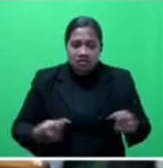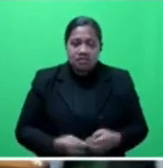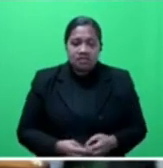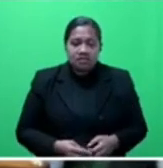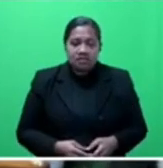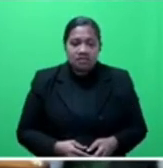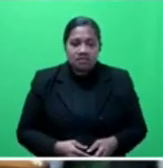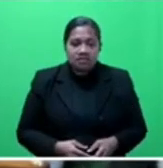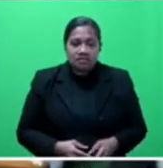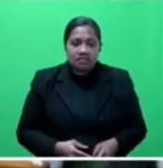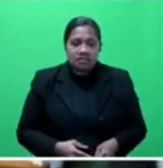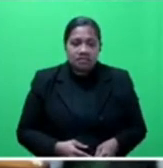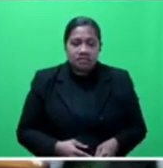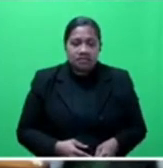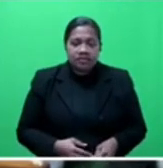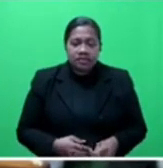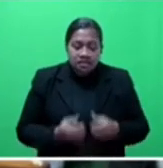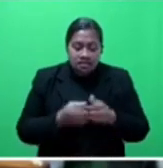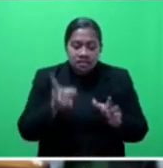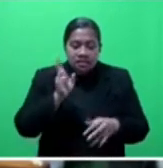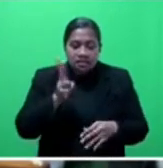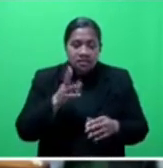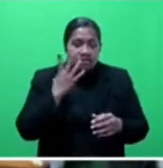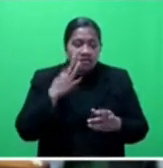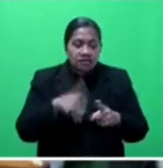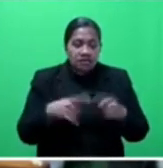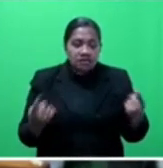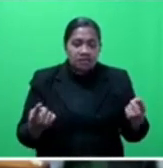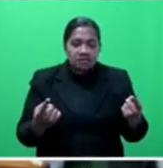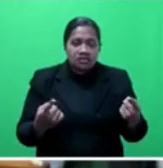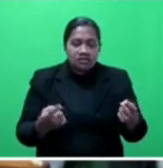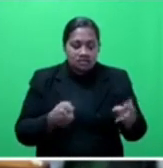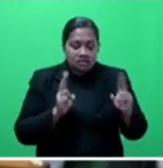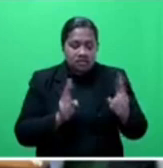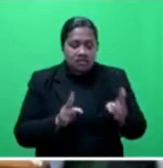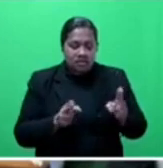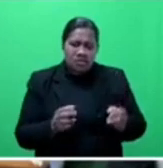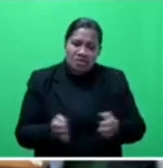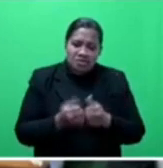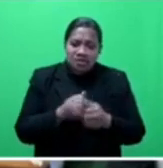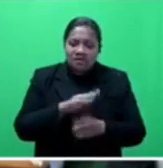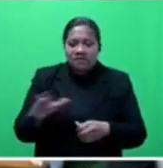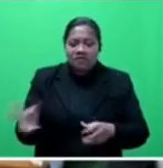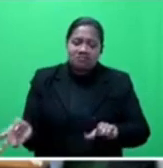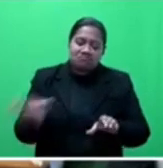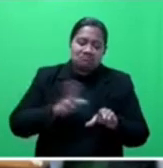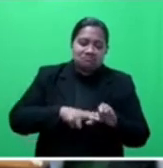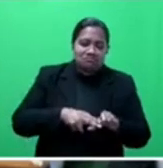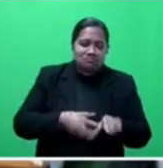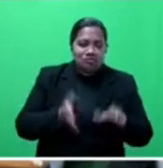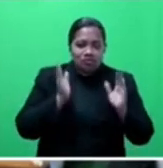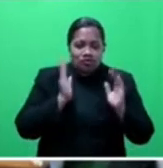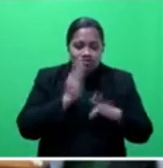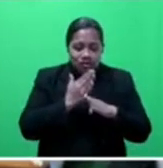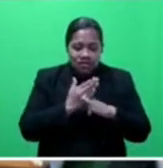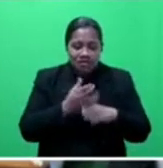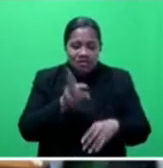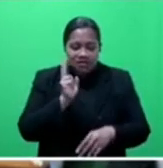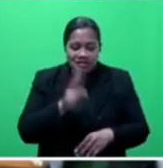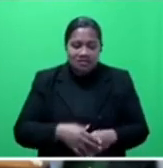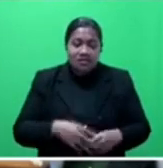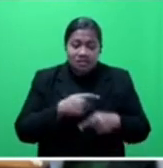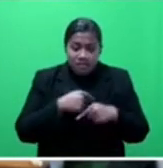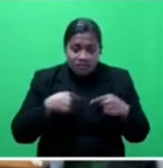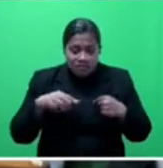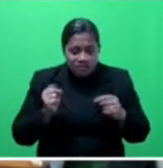resume when things normalize. Many of them are now back at work. Mr. Speaker, we must be human about our leadership role. We